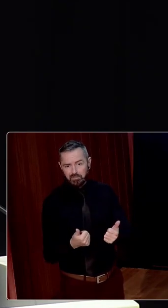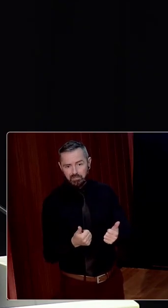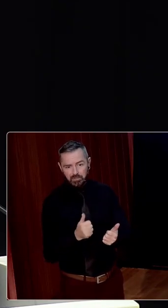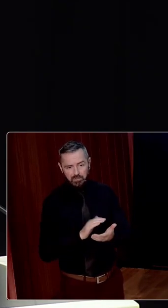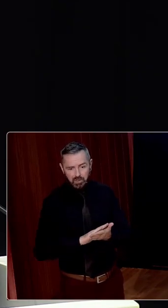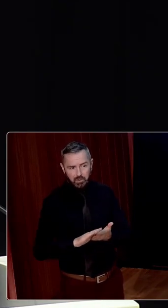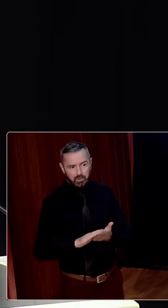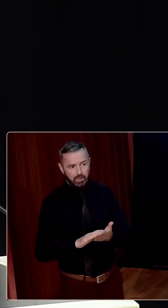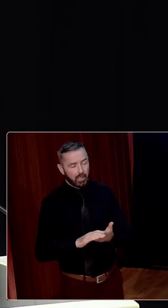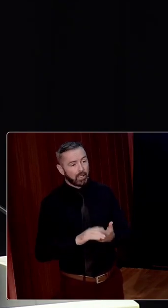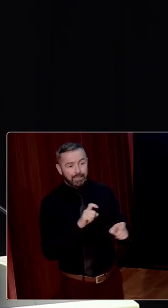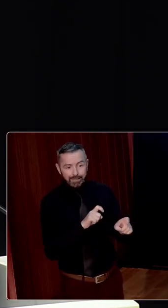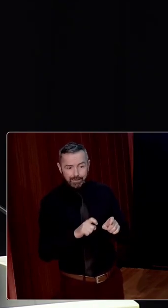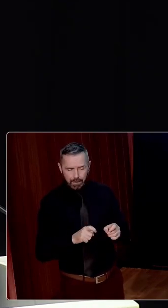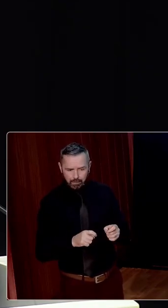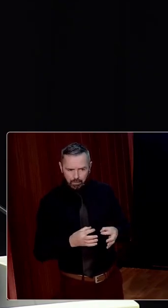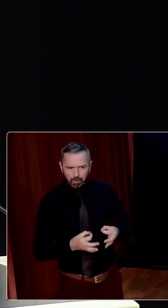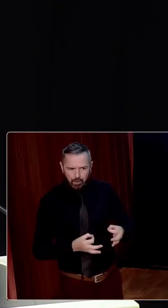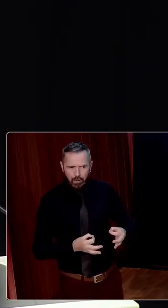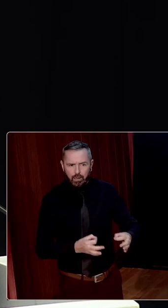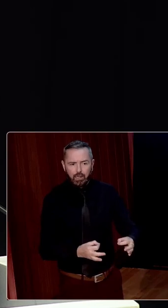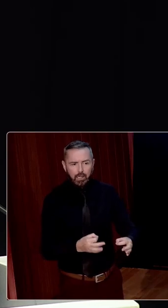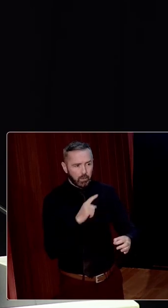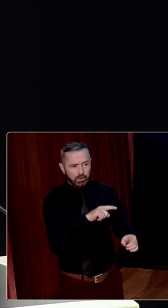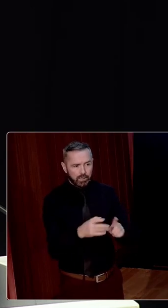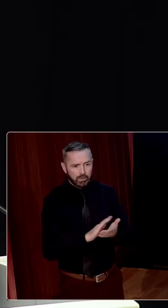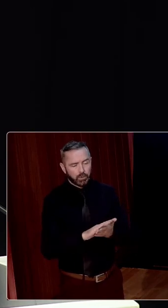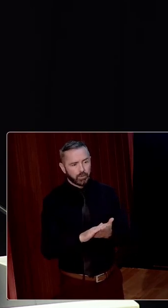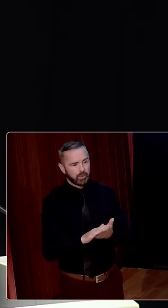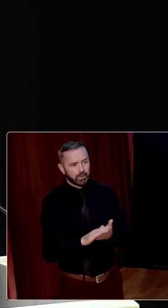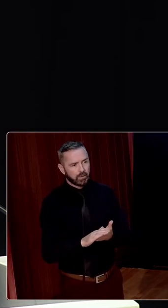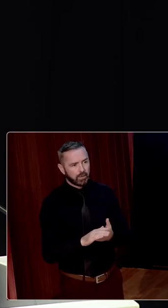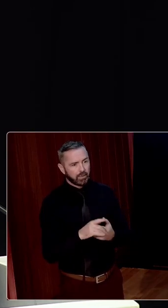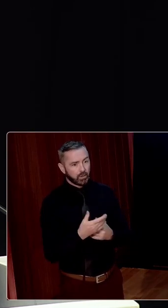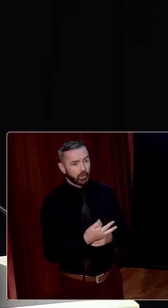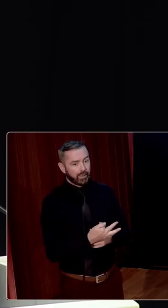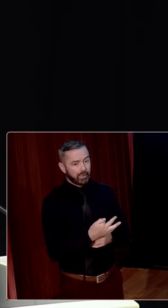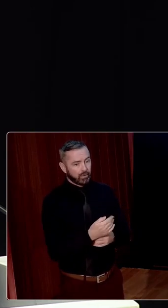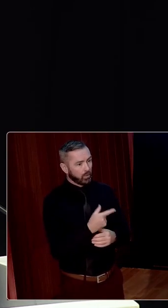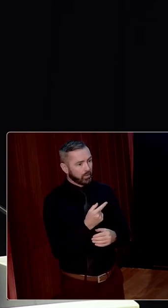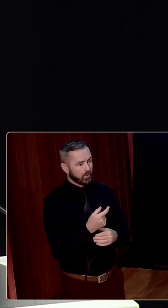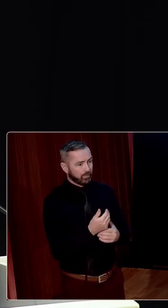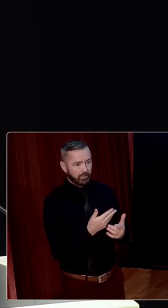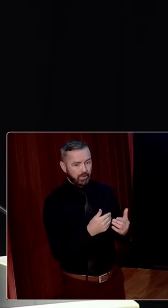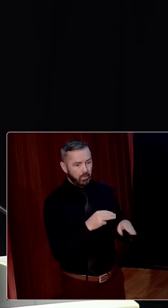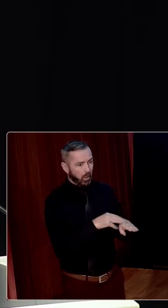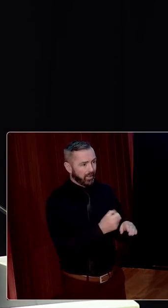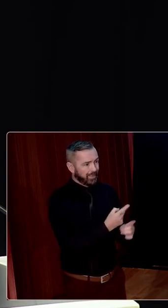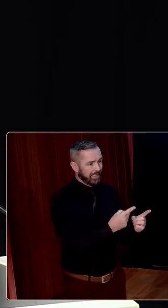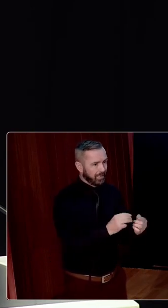any hastier, because they were in general very slow. But she was one of those cases where she was damned if she did, and damned if she didn't.